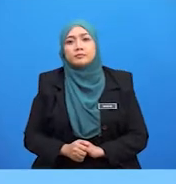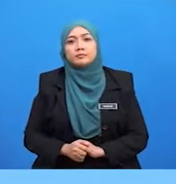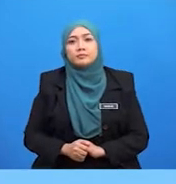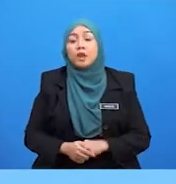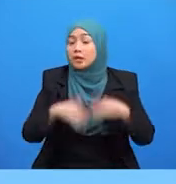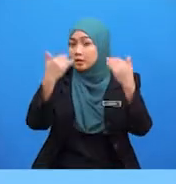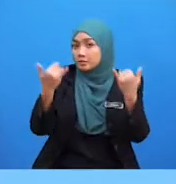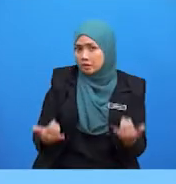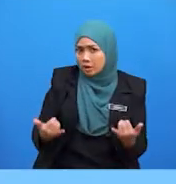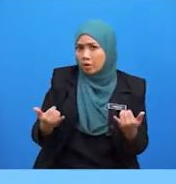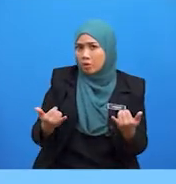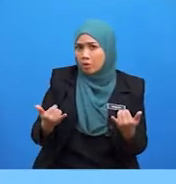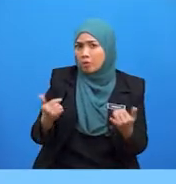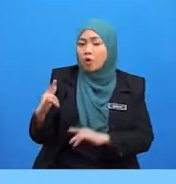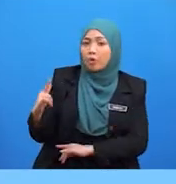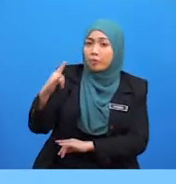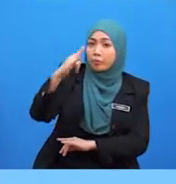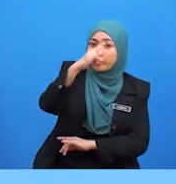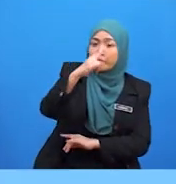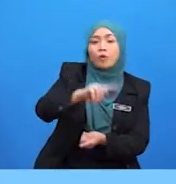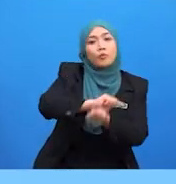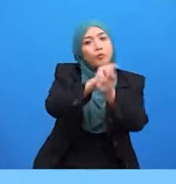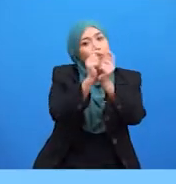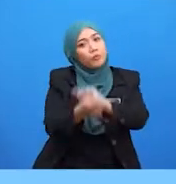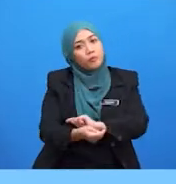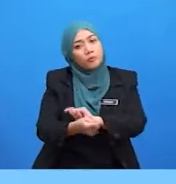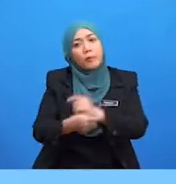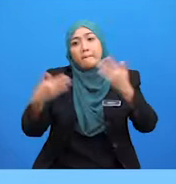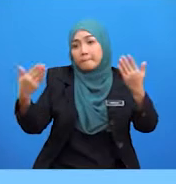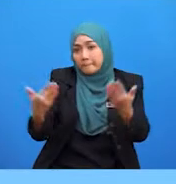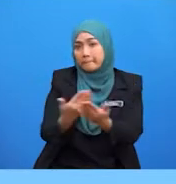Look at how much the aeroplane has evolved.